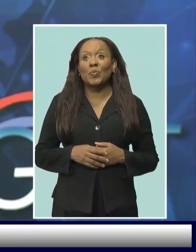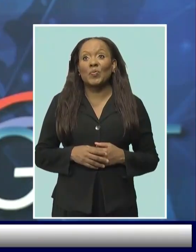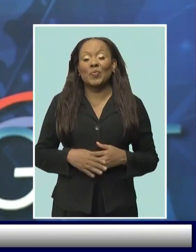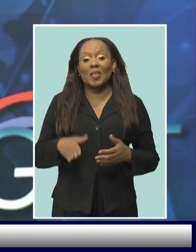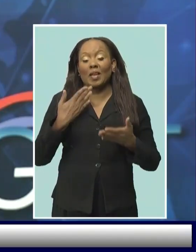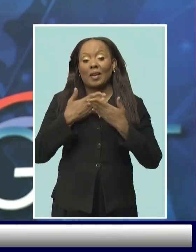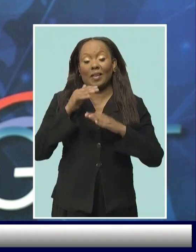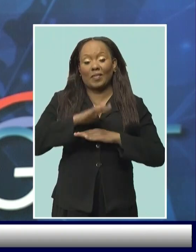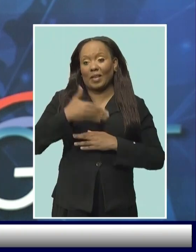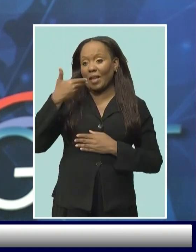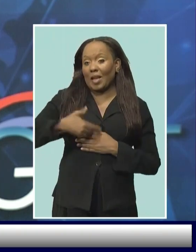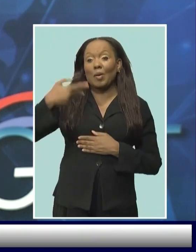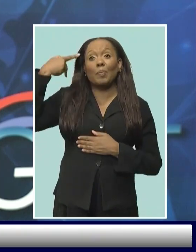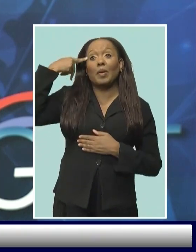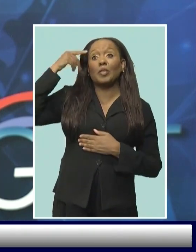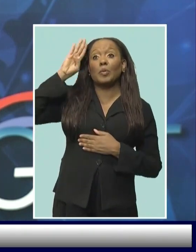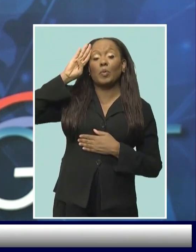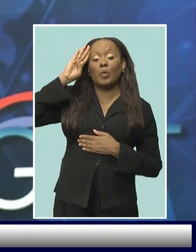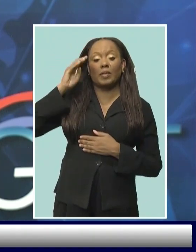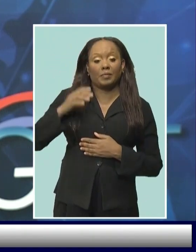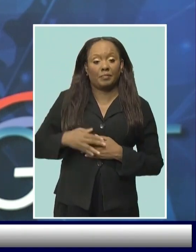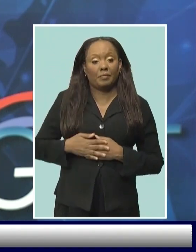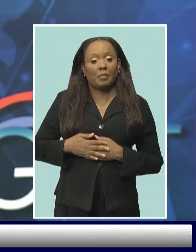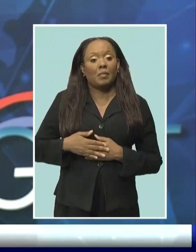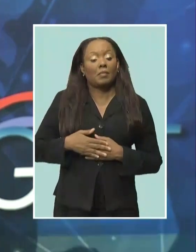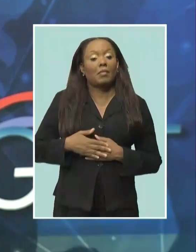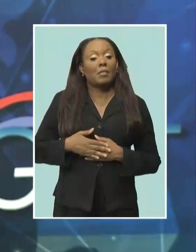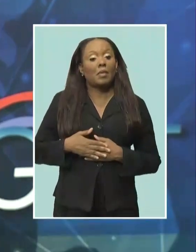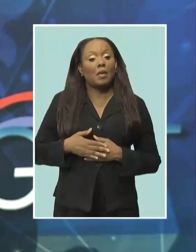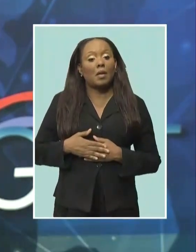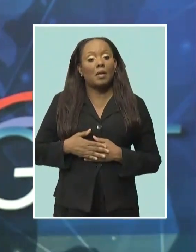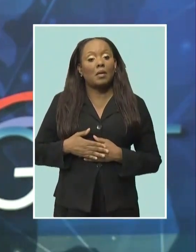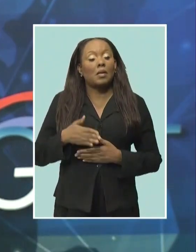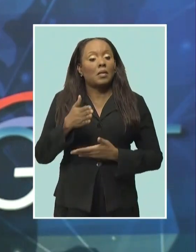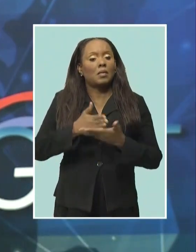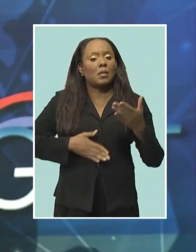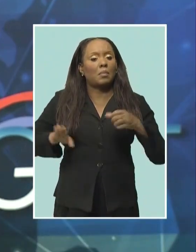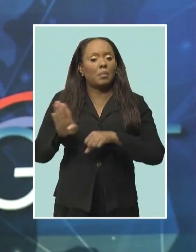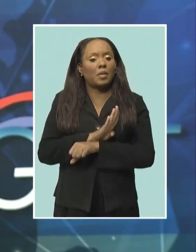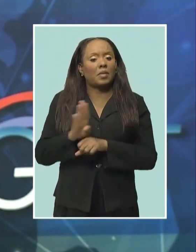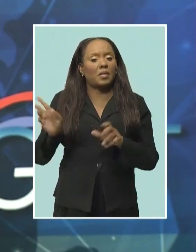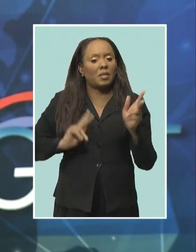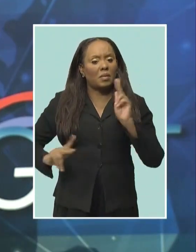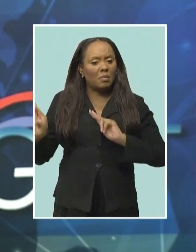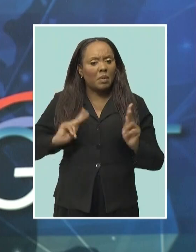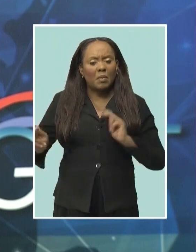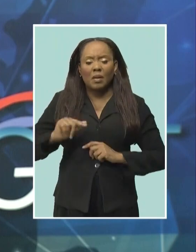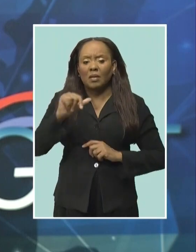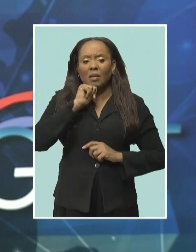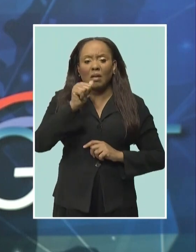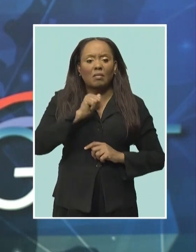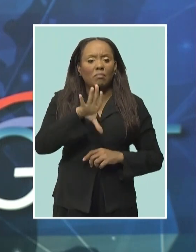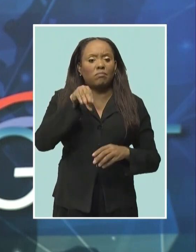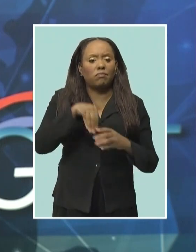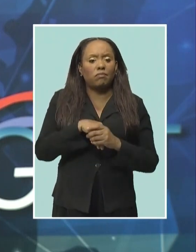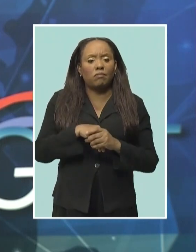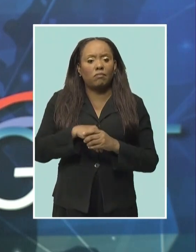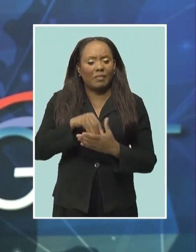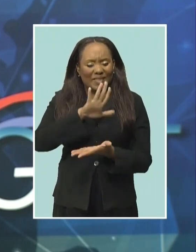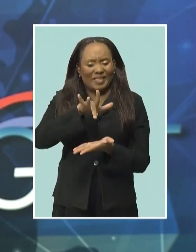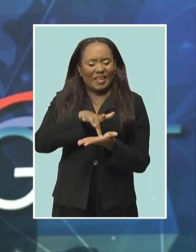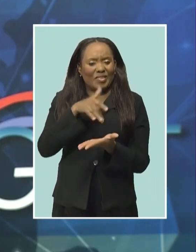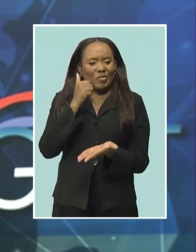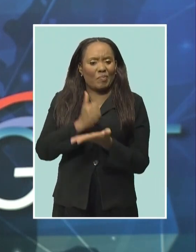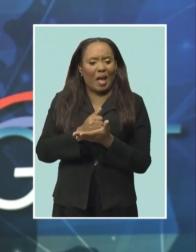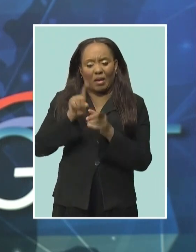Good evening, I'm Pearson Bowen. Some business people have been chided for not participating in a central bank survey because